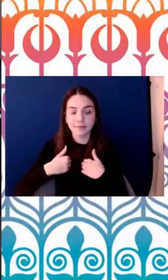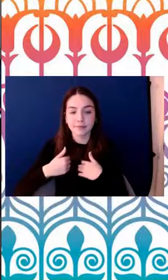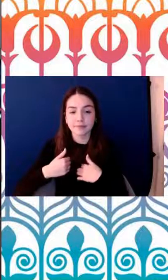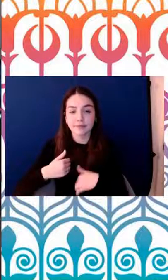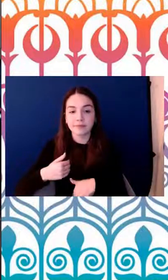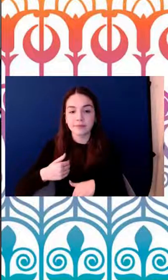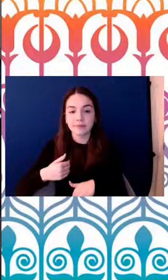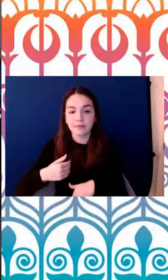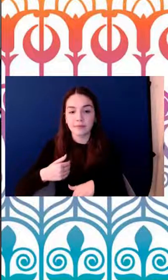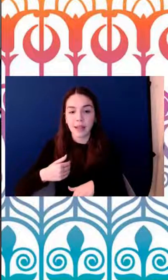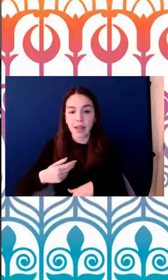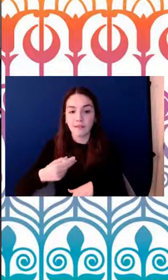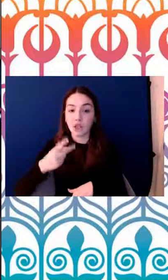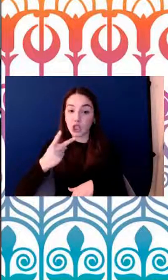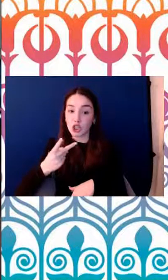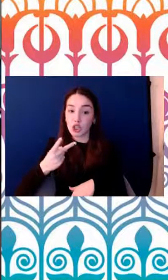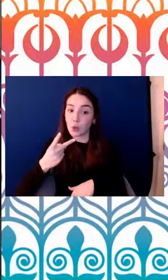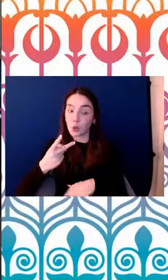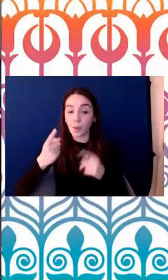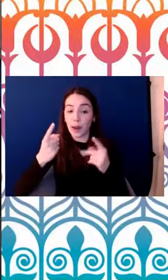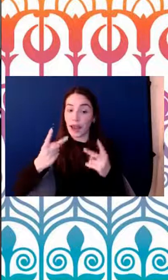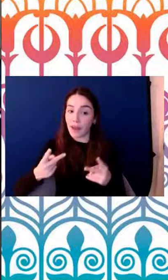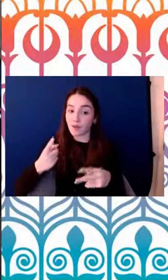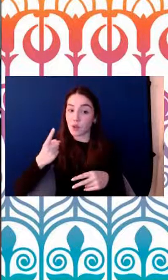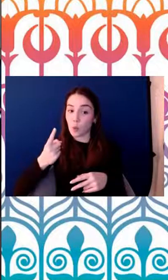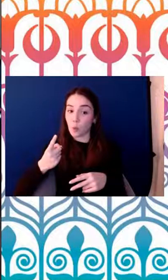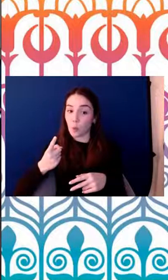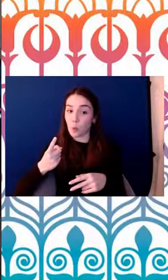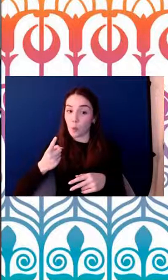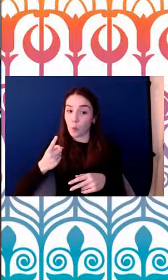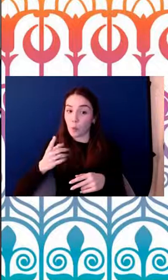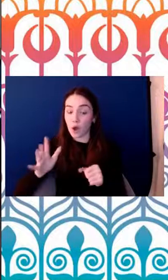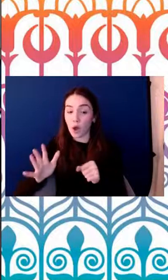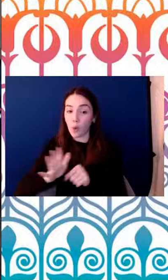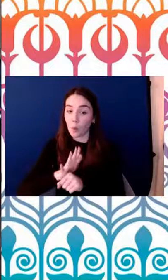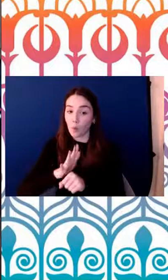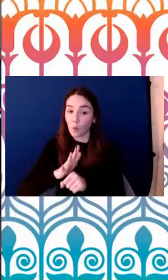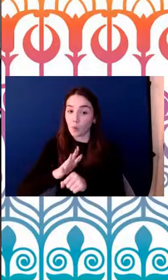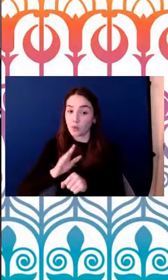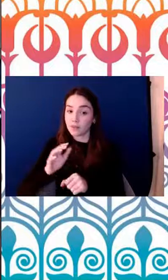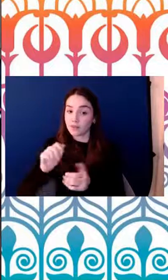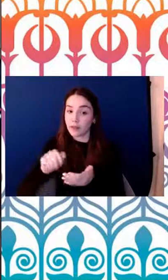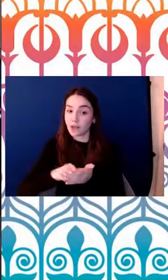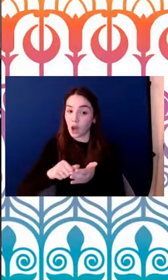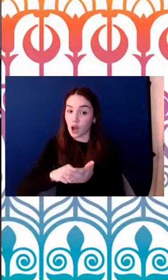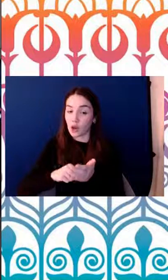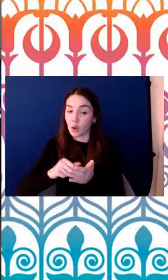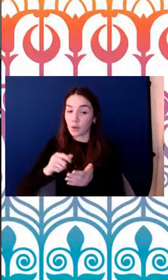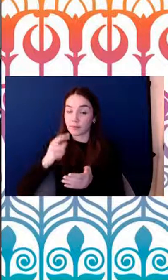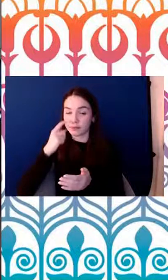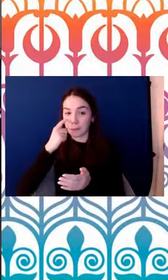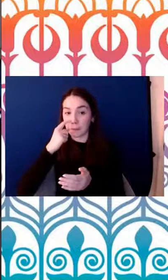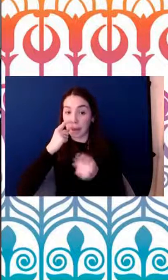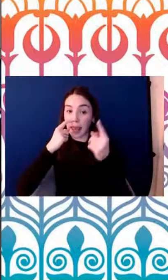halves, one whole. See how this is one half, you put them together. What does it turn